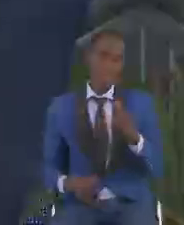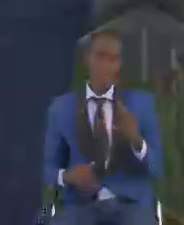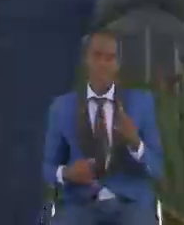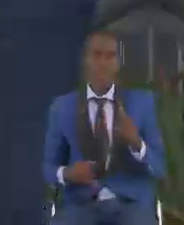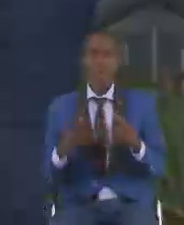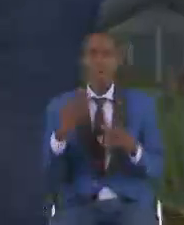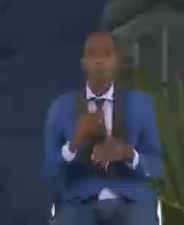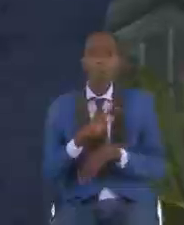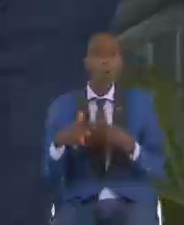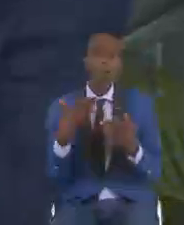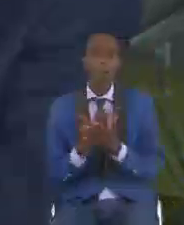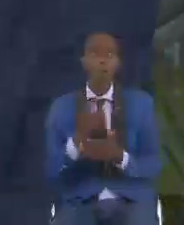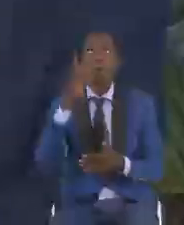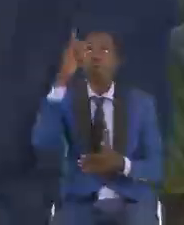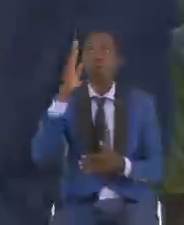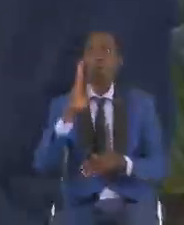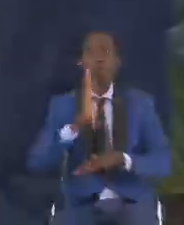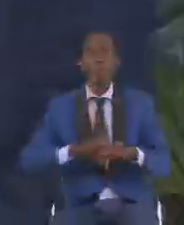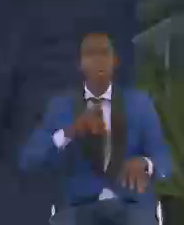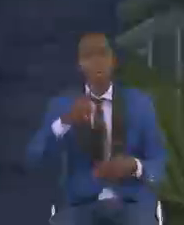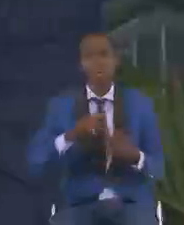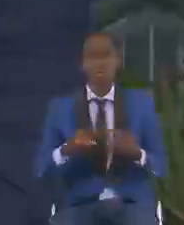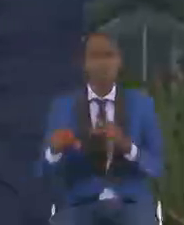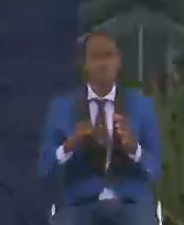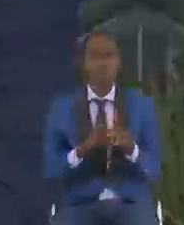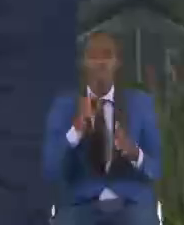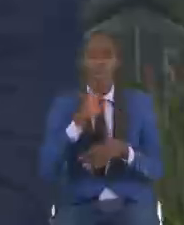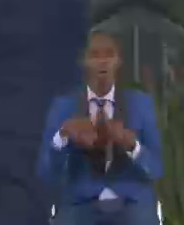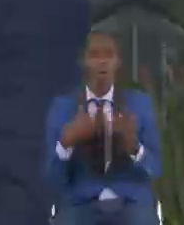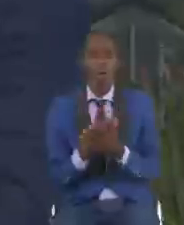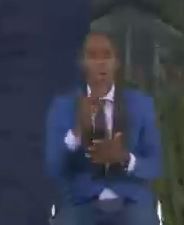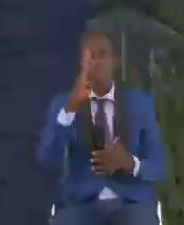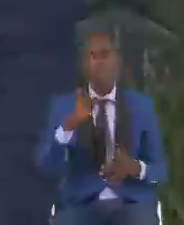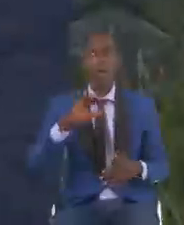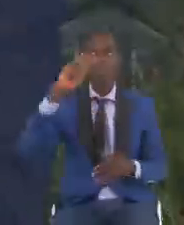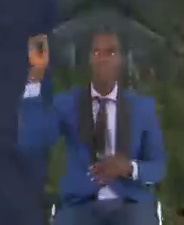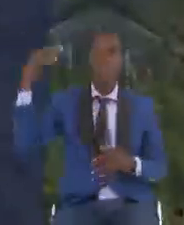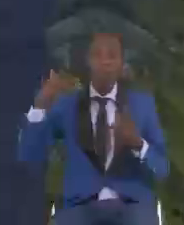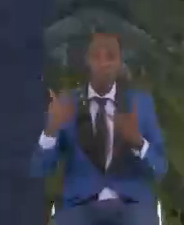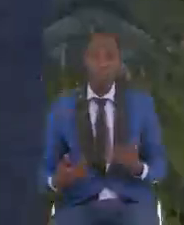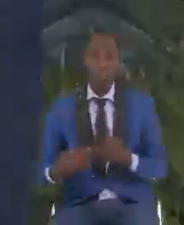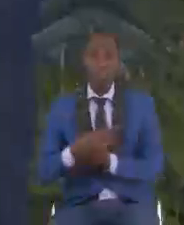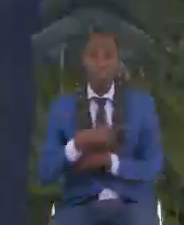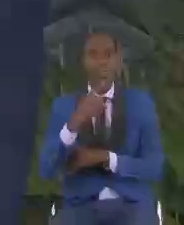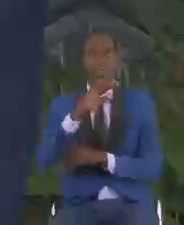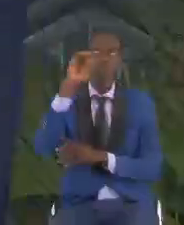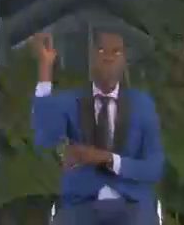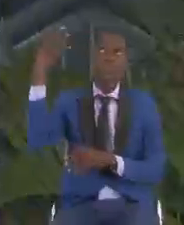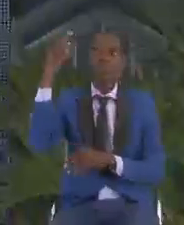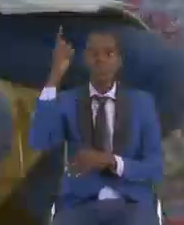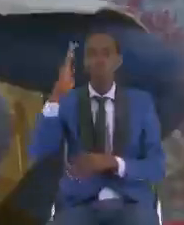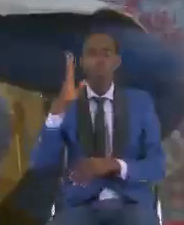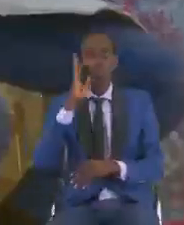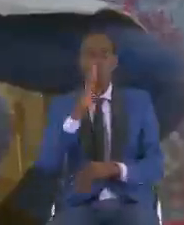of what God has called you to do. It's all by grace. Today, the grace of God will be in